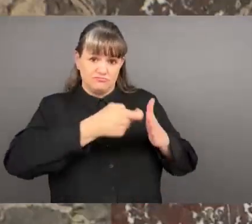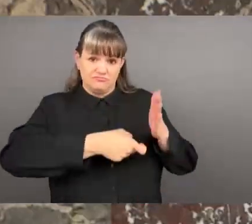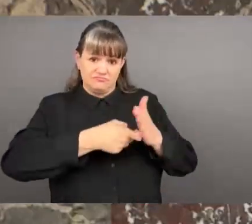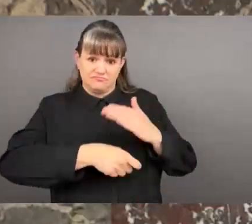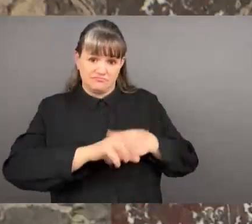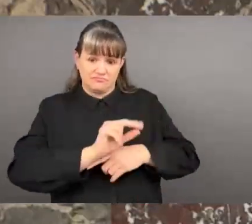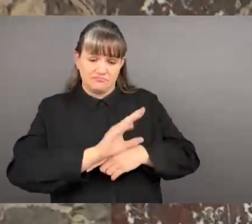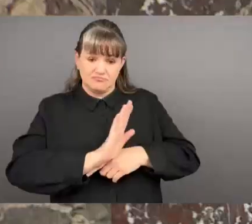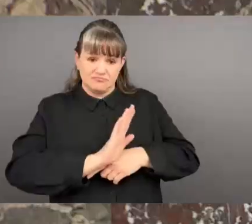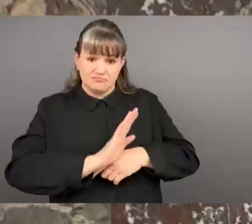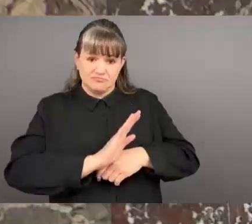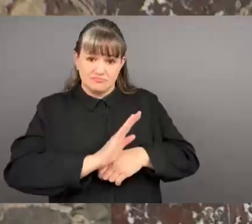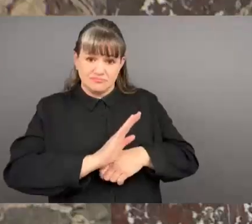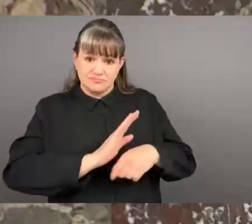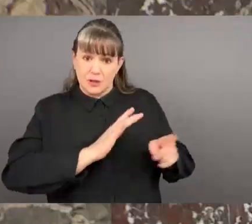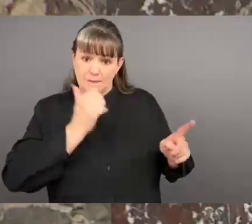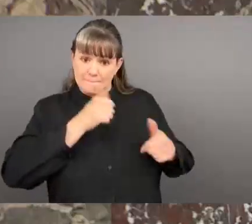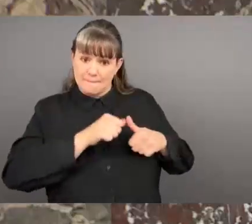opposition.